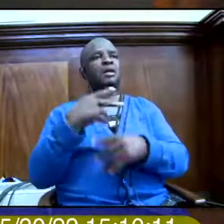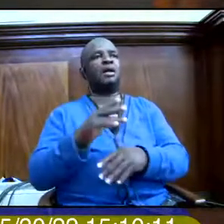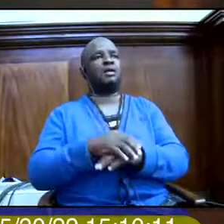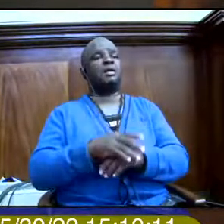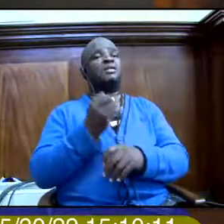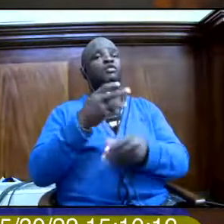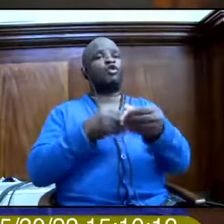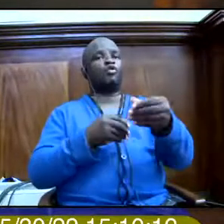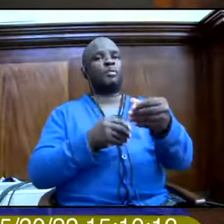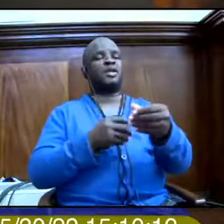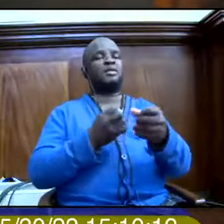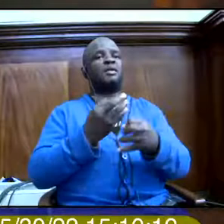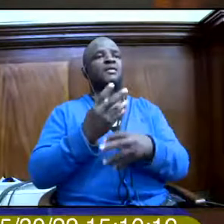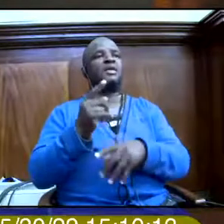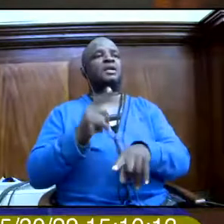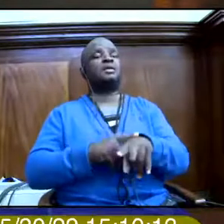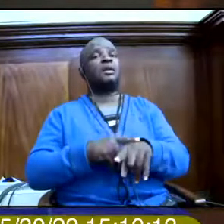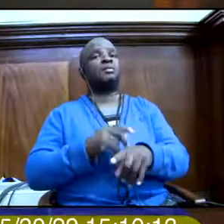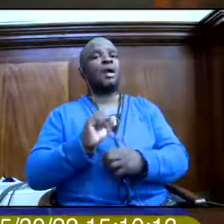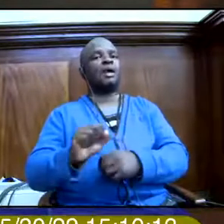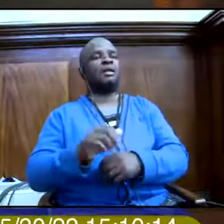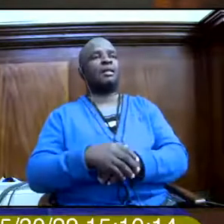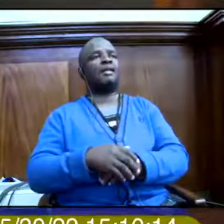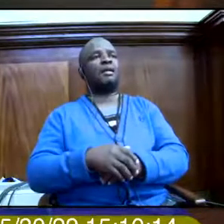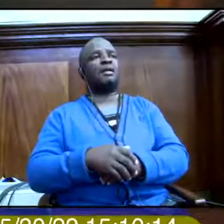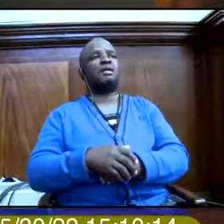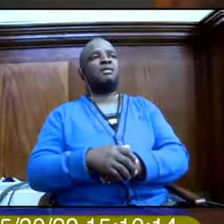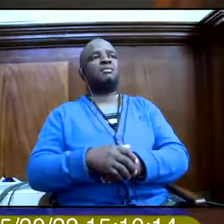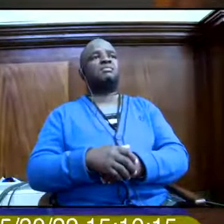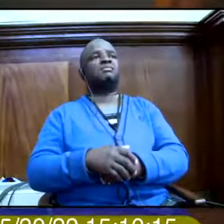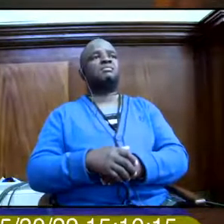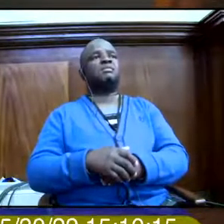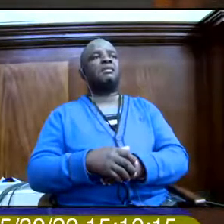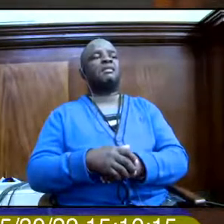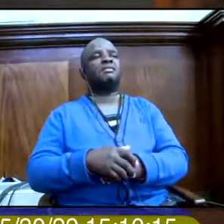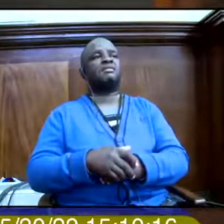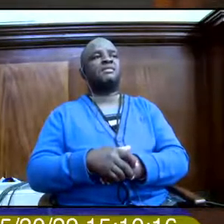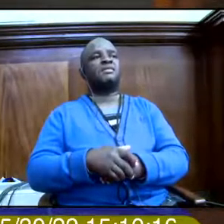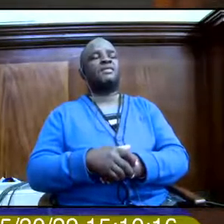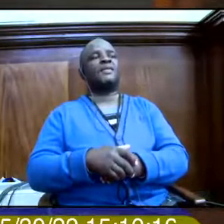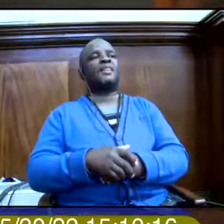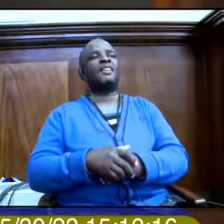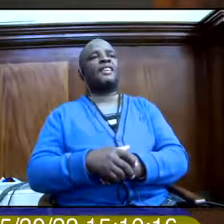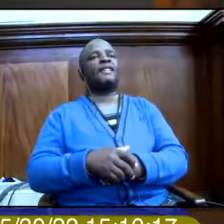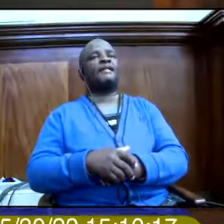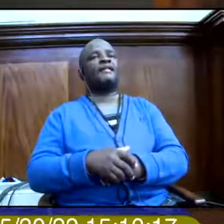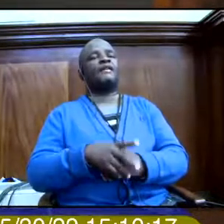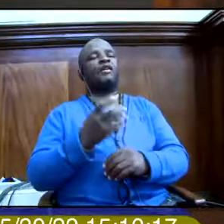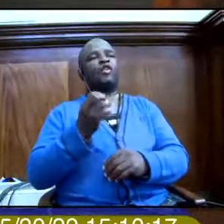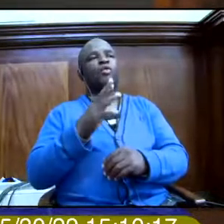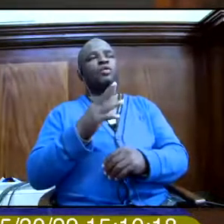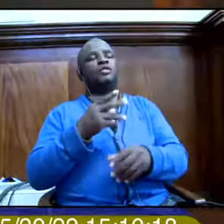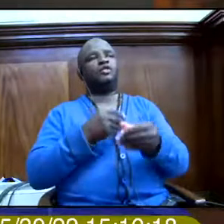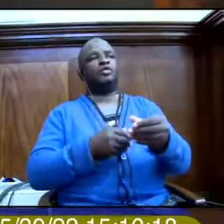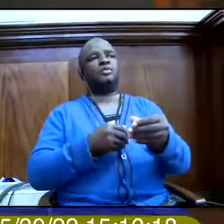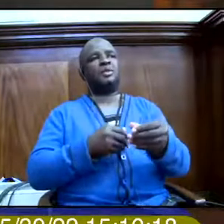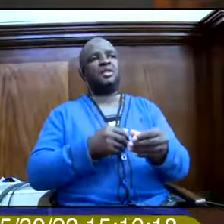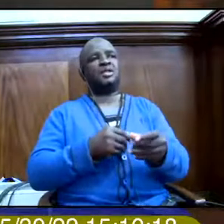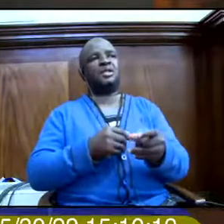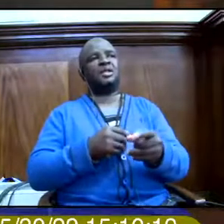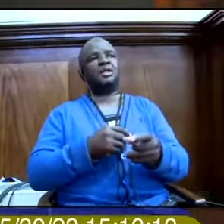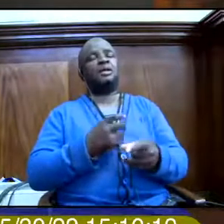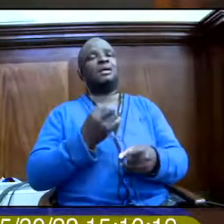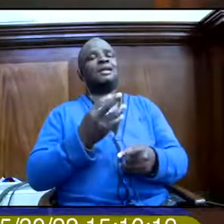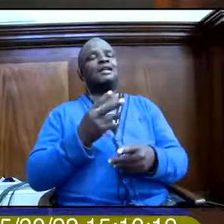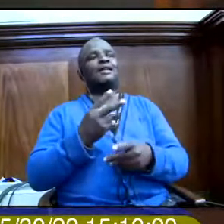not provided within his stipulated time period or the documents do not in his